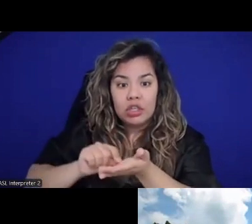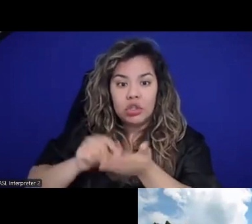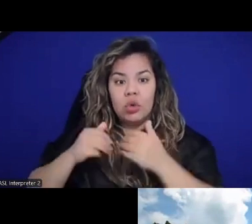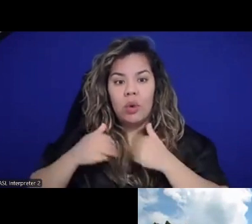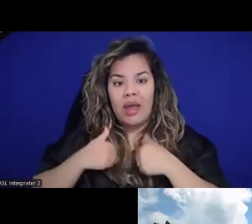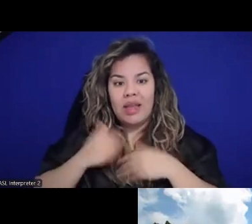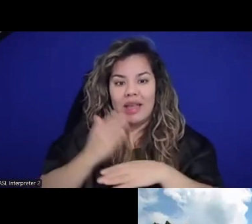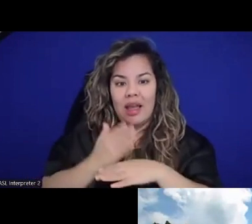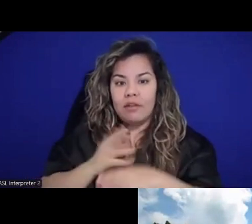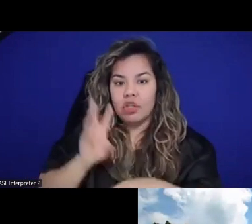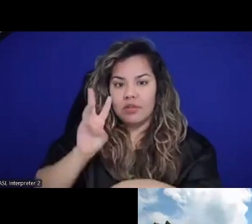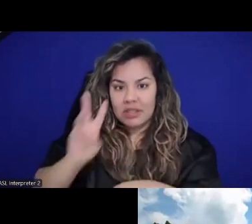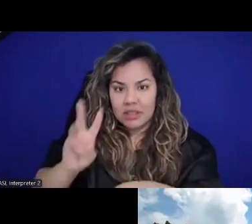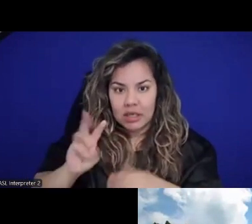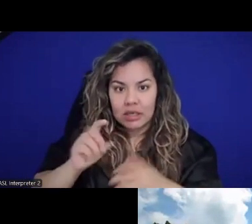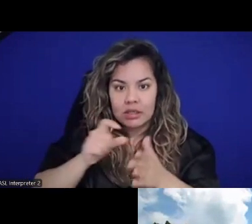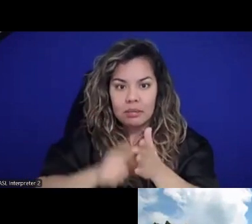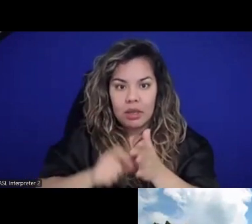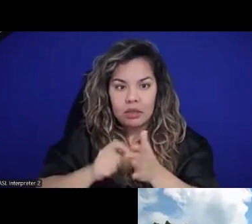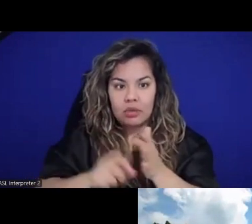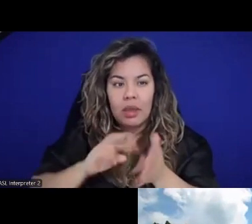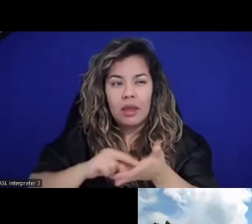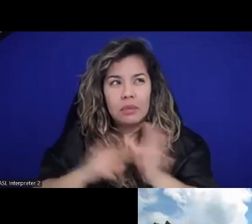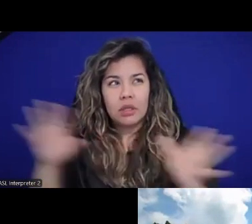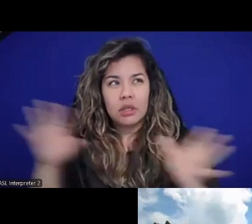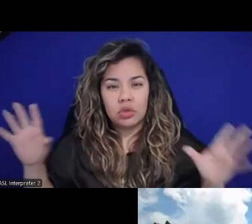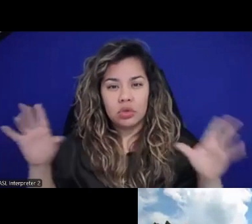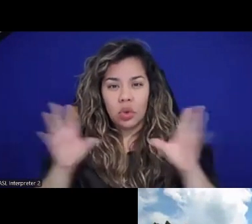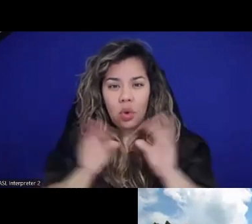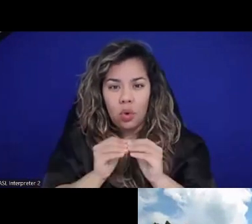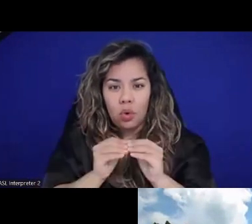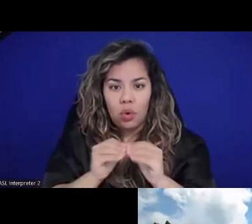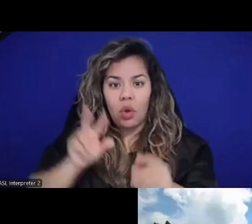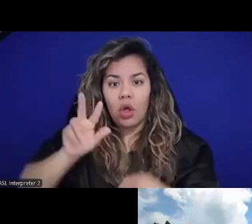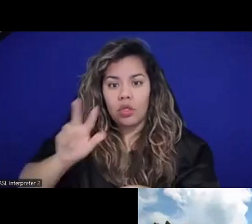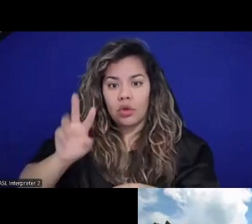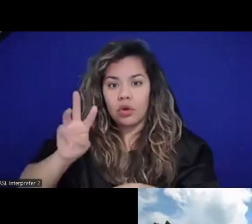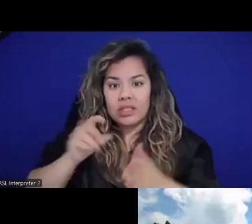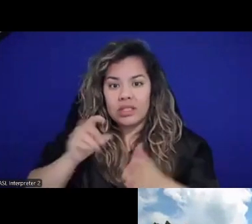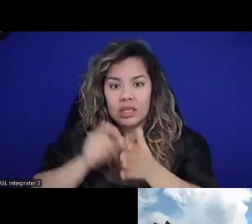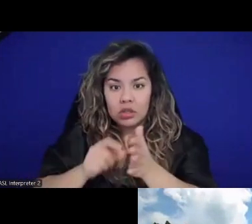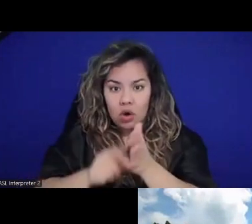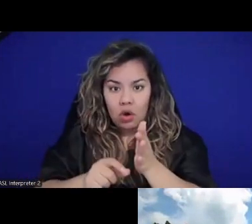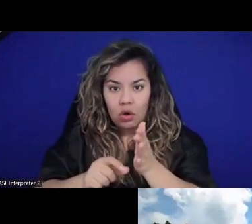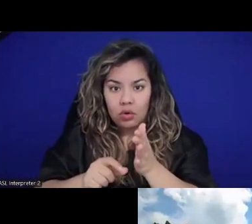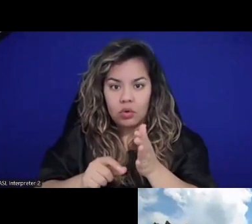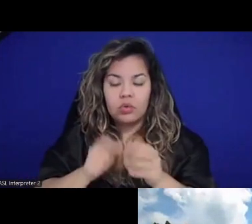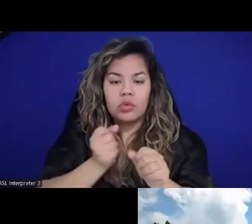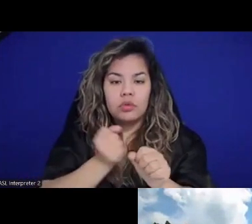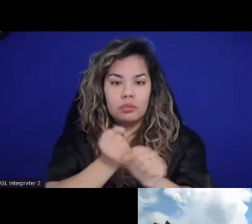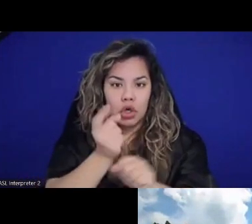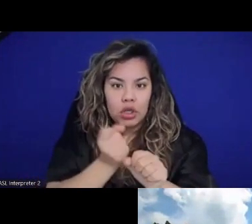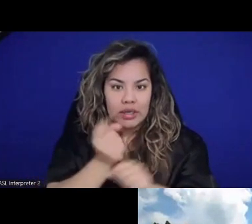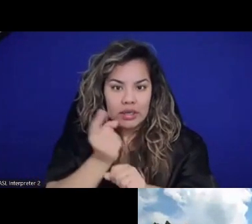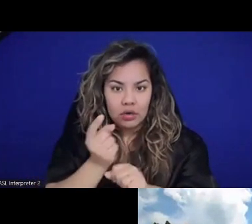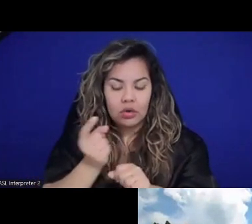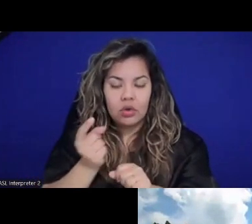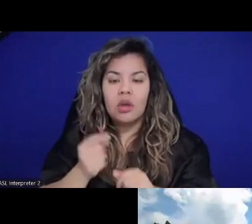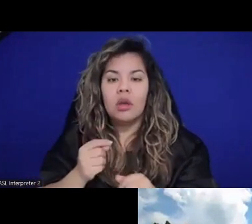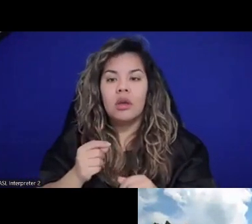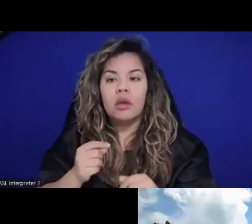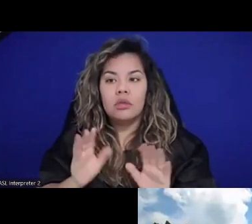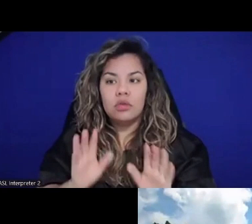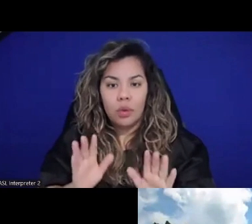are publishing about 36 articles per year. So considering that we